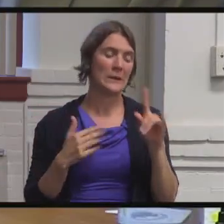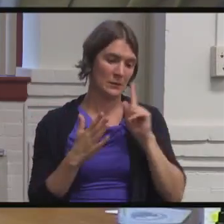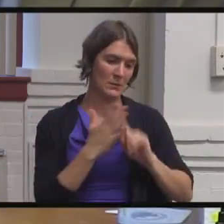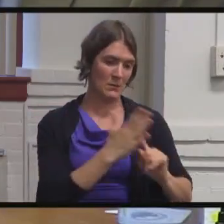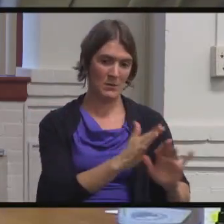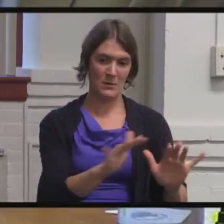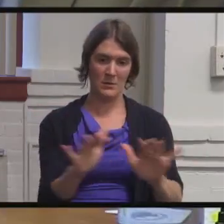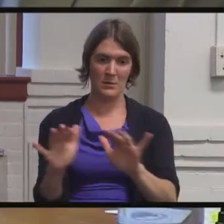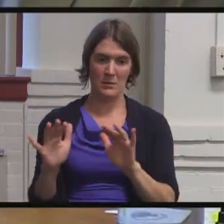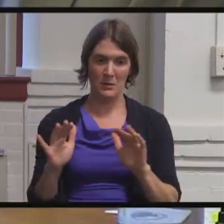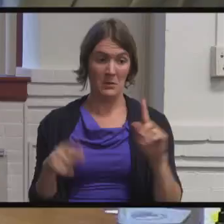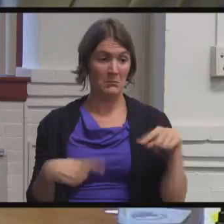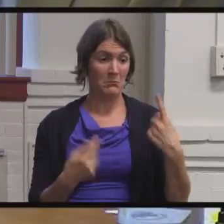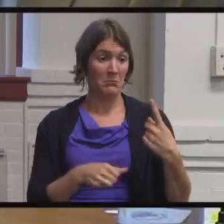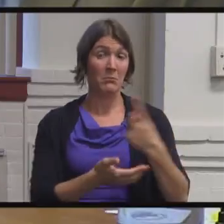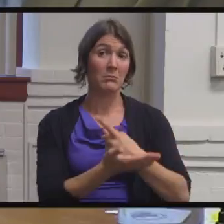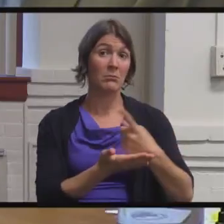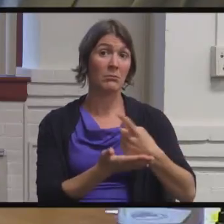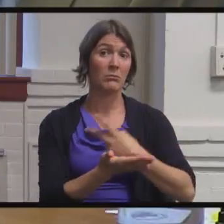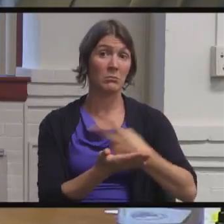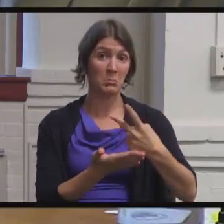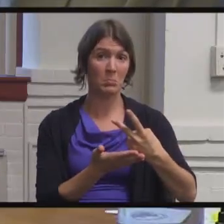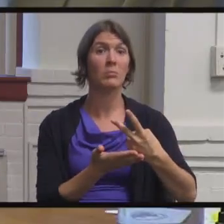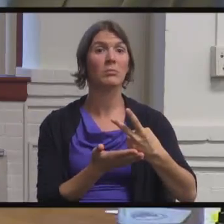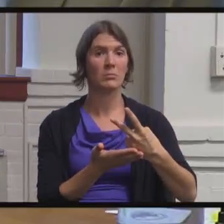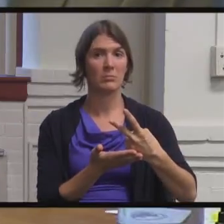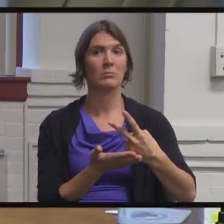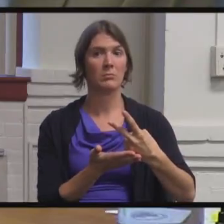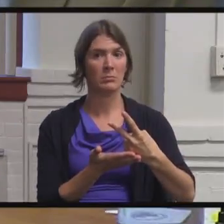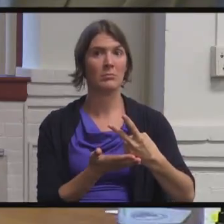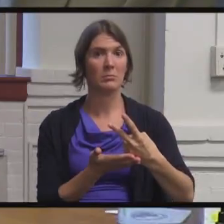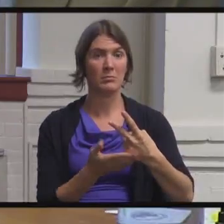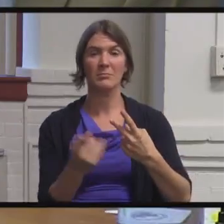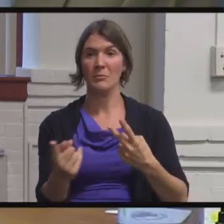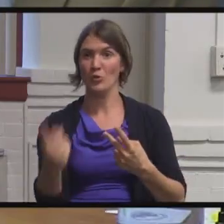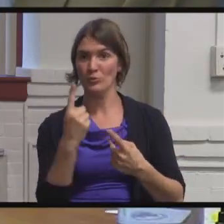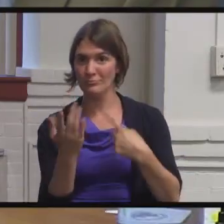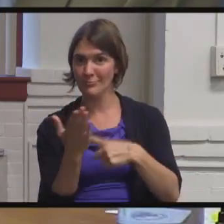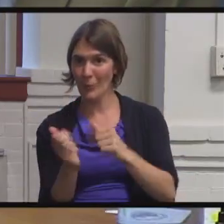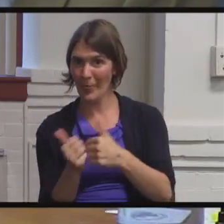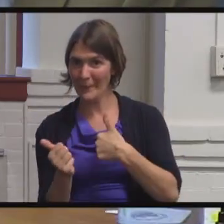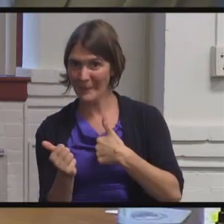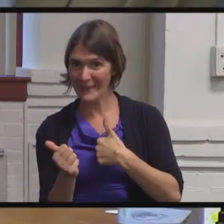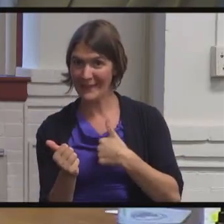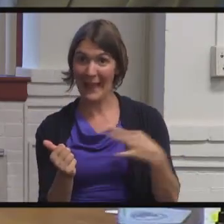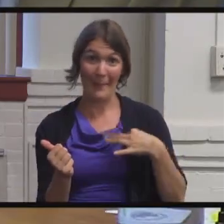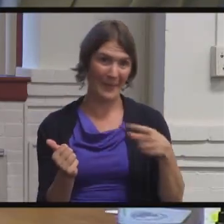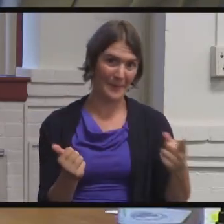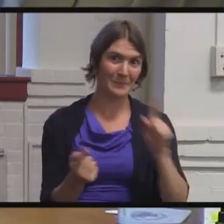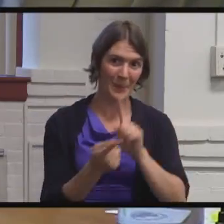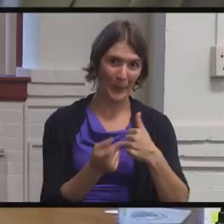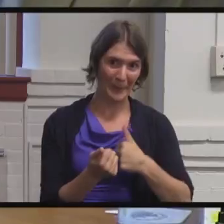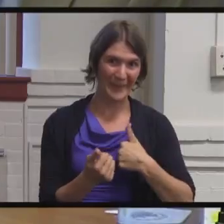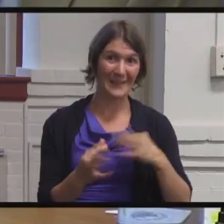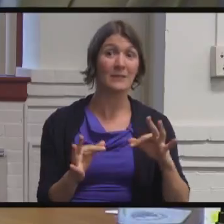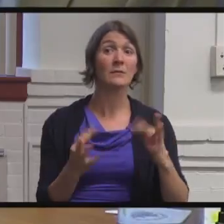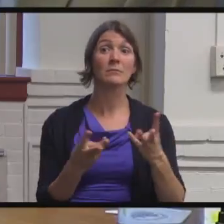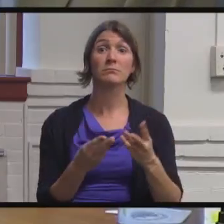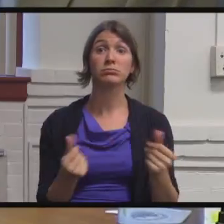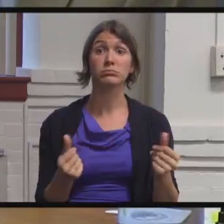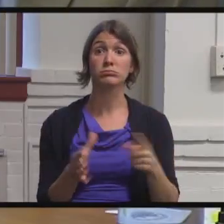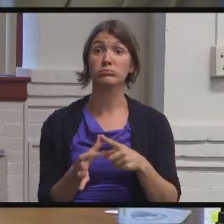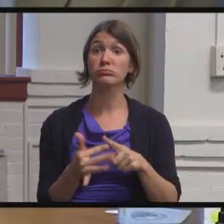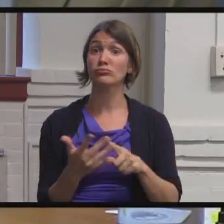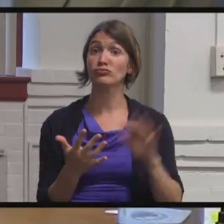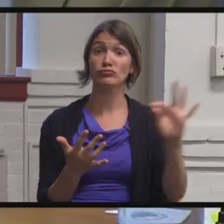But over the course of the last couple of weeks, the proposers of the event and applicant tonight had worked through those issues up